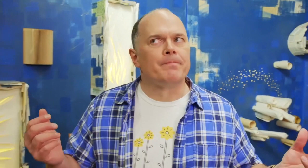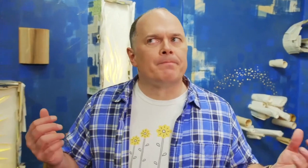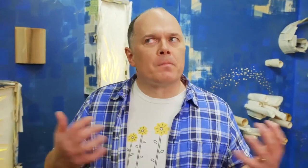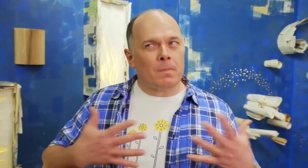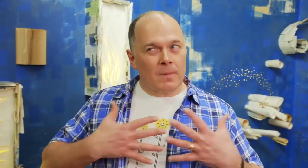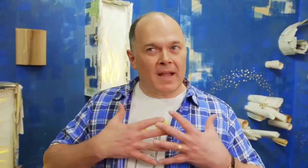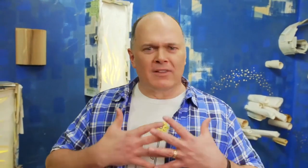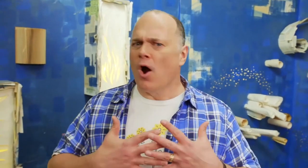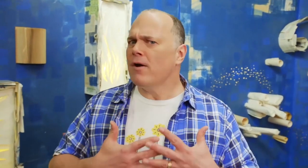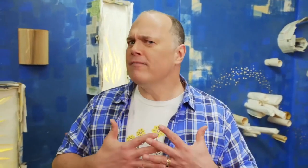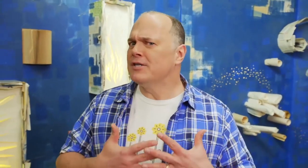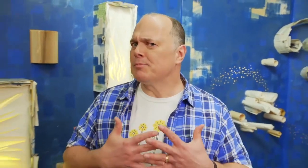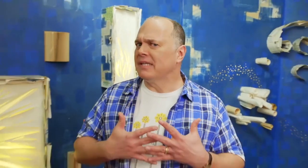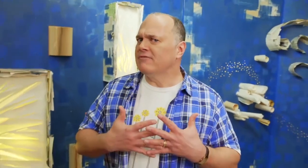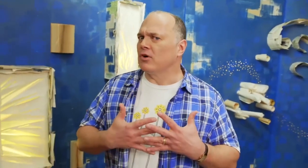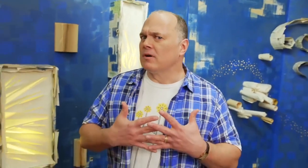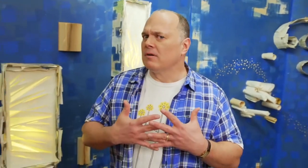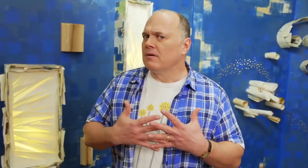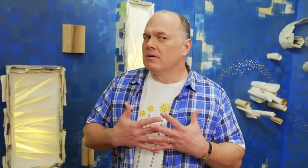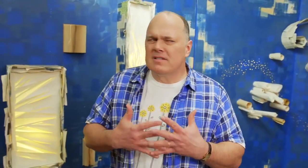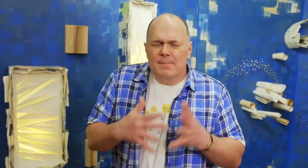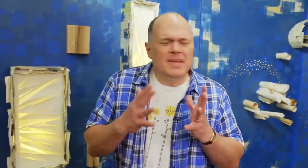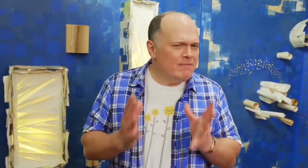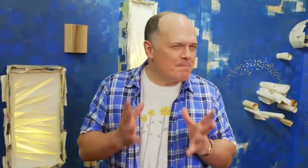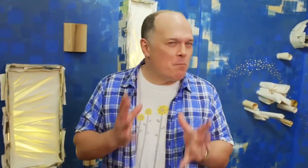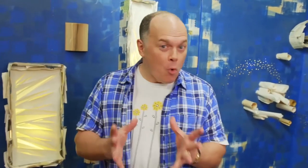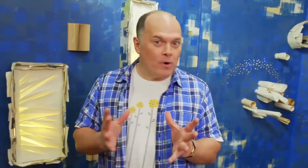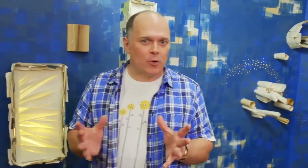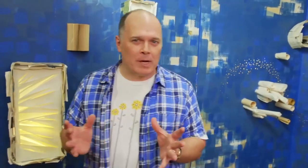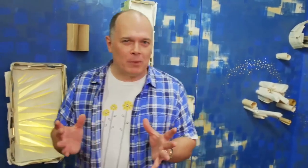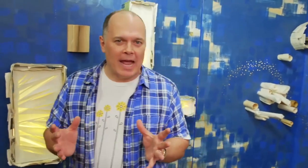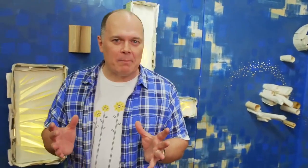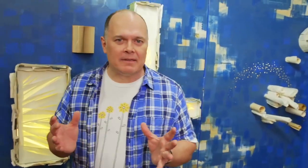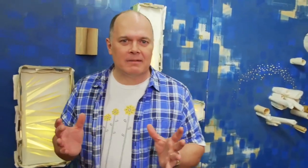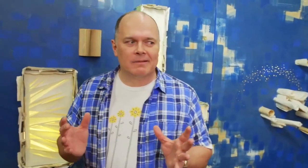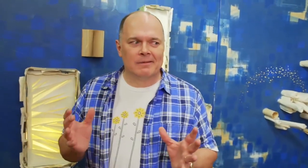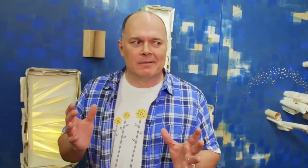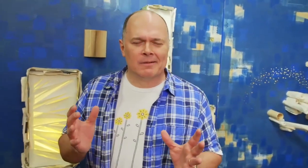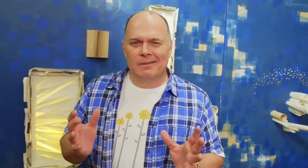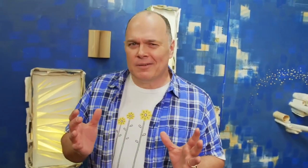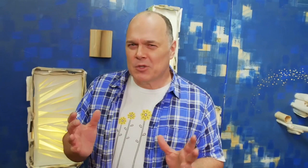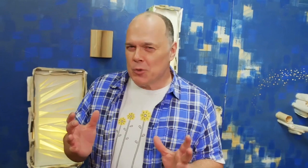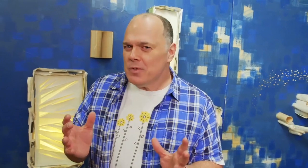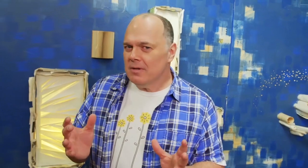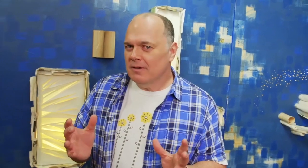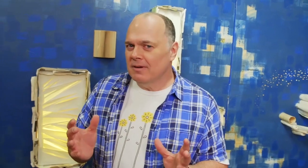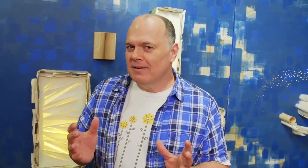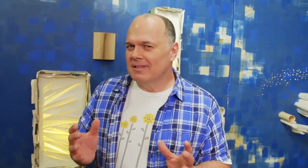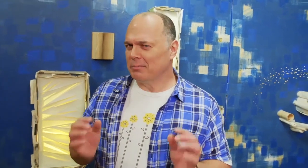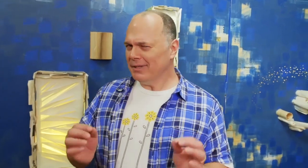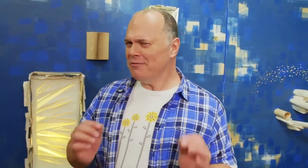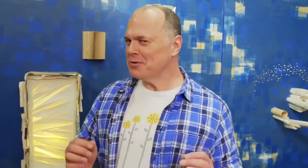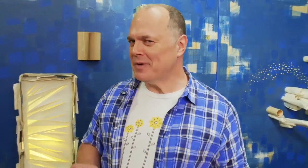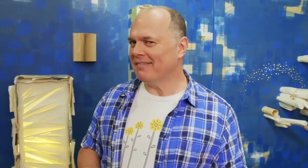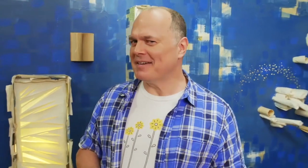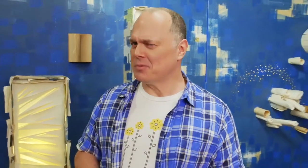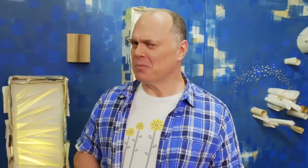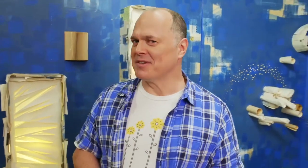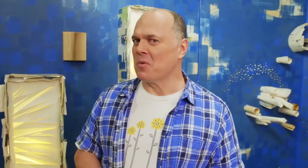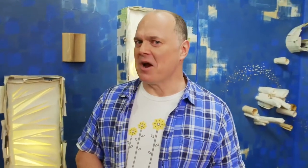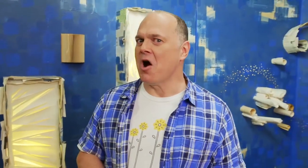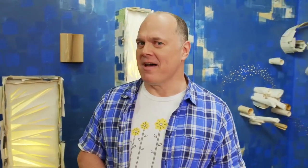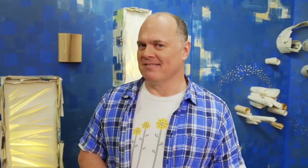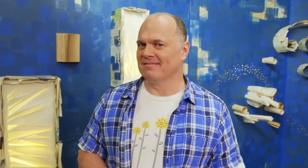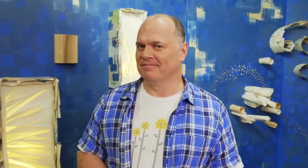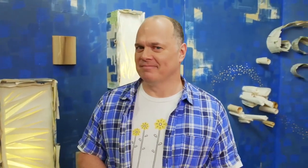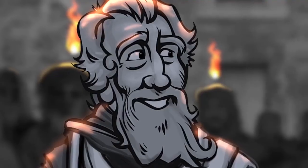room and the heart of each believer, something even more incredible happened. Soon, the believers realized what